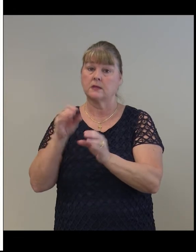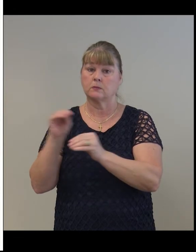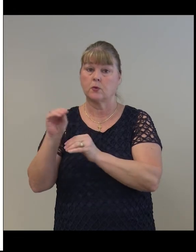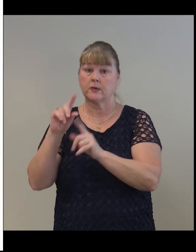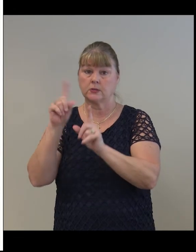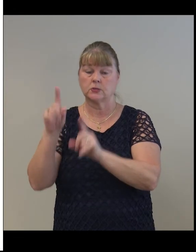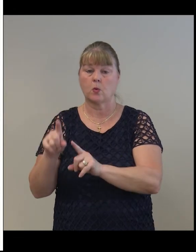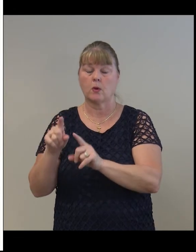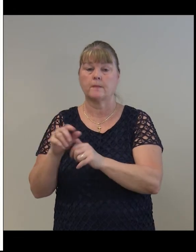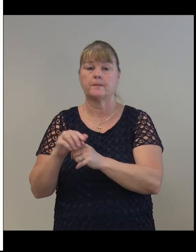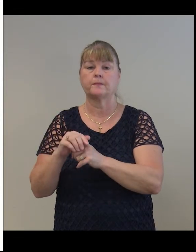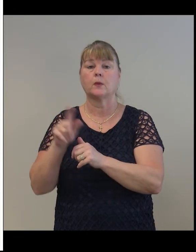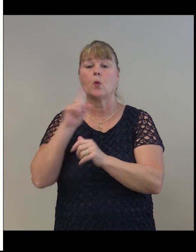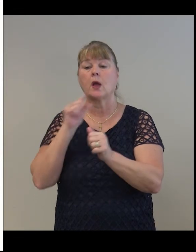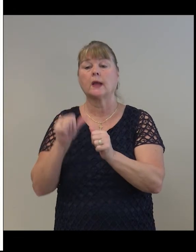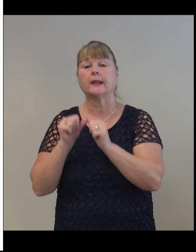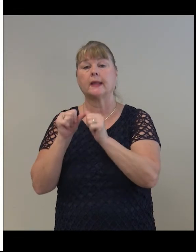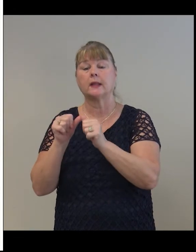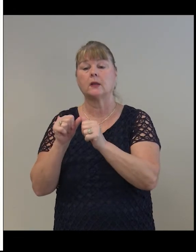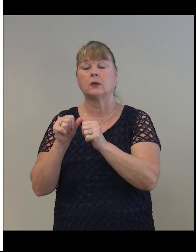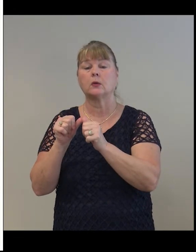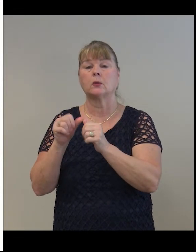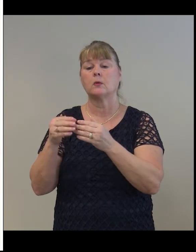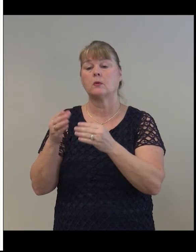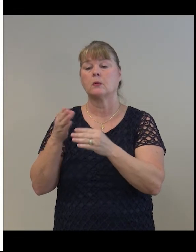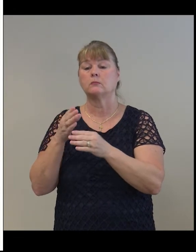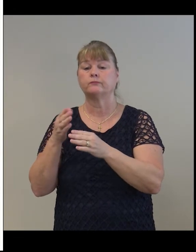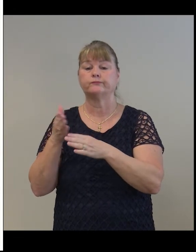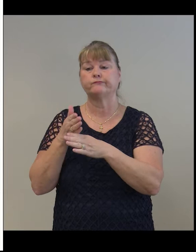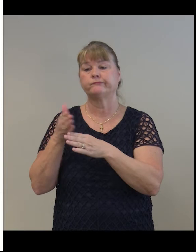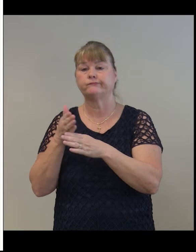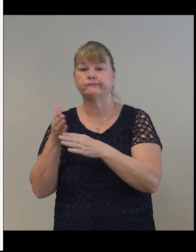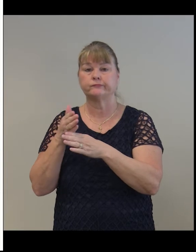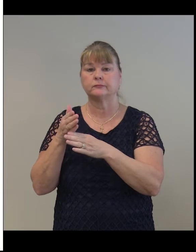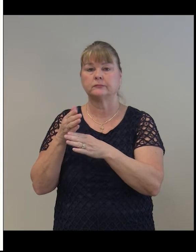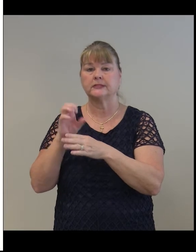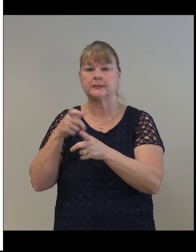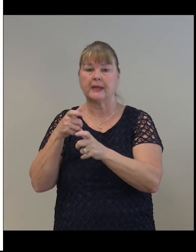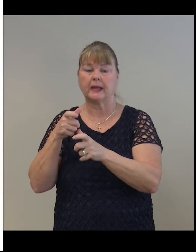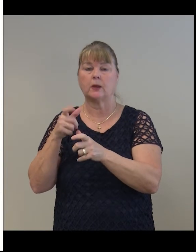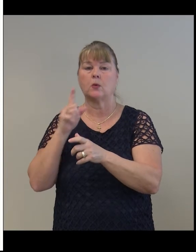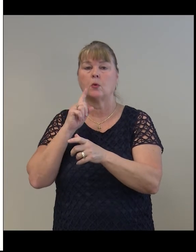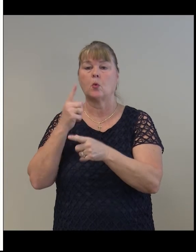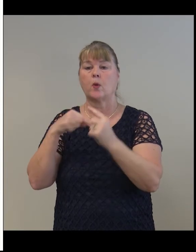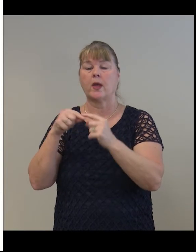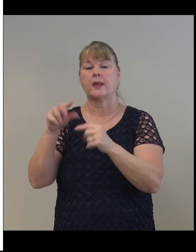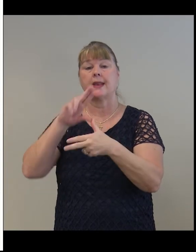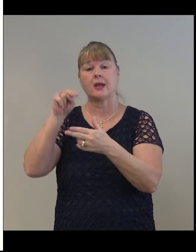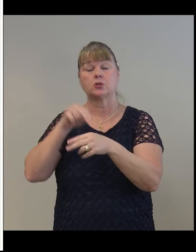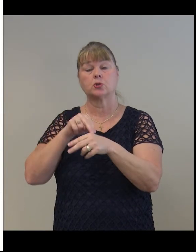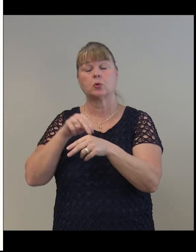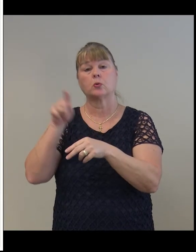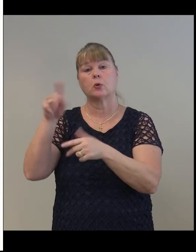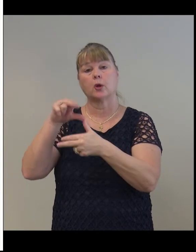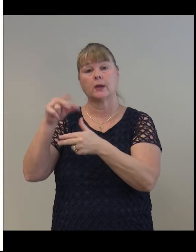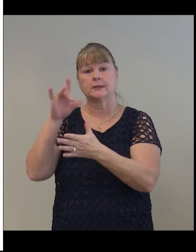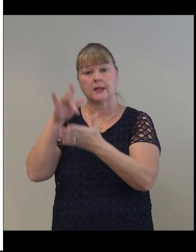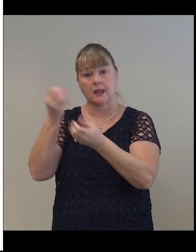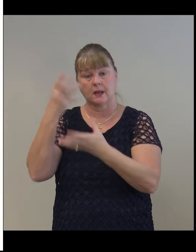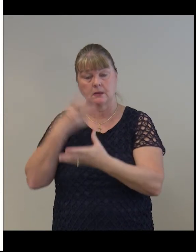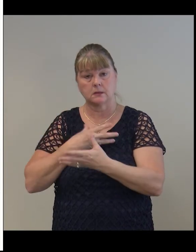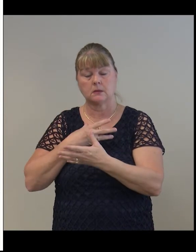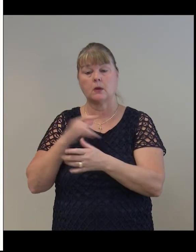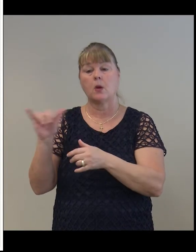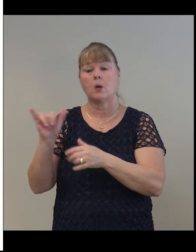pretty fast moving storm. It will continue to fluctuate with each and every update that comes from the National Hurricane Center.